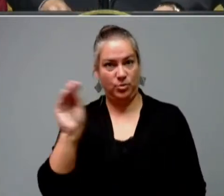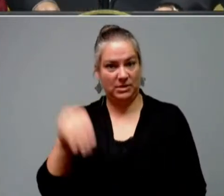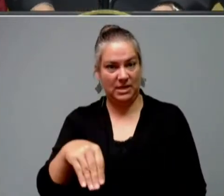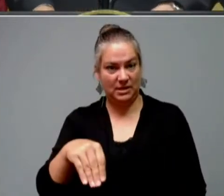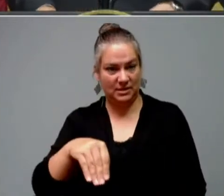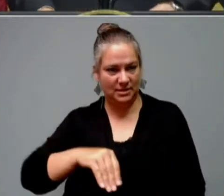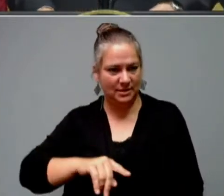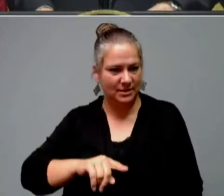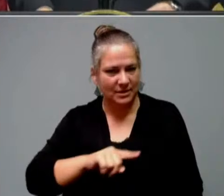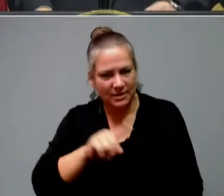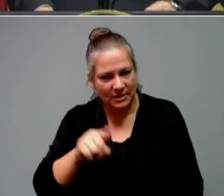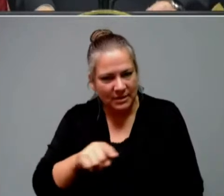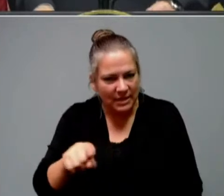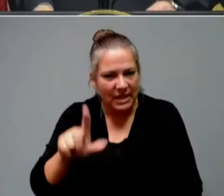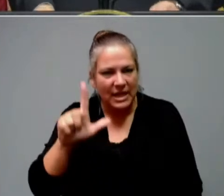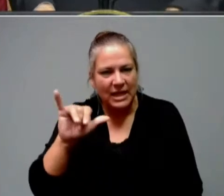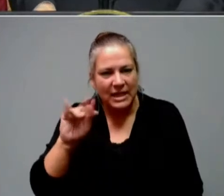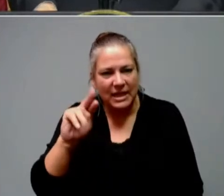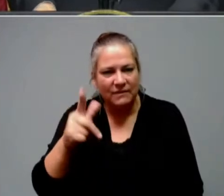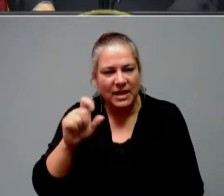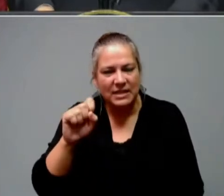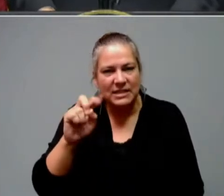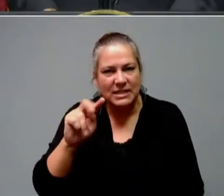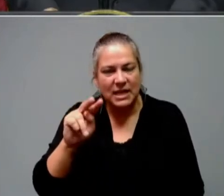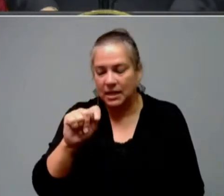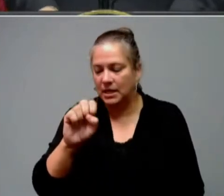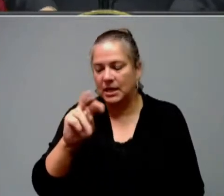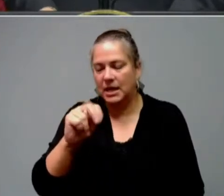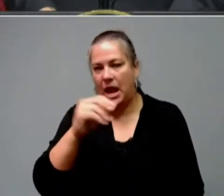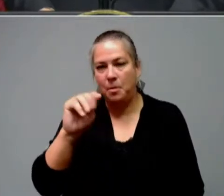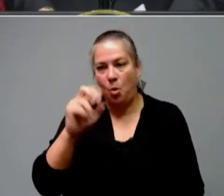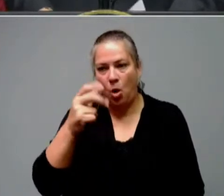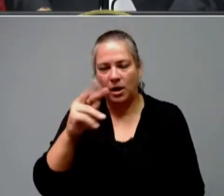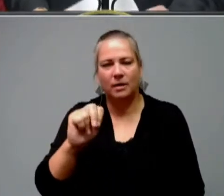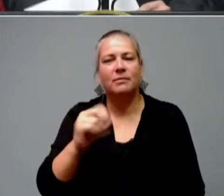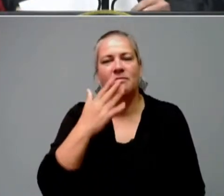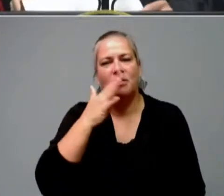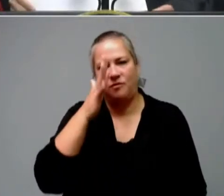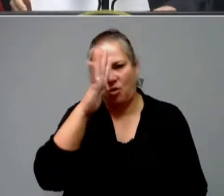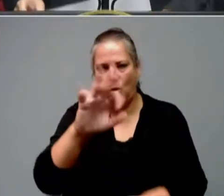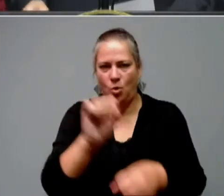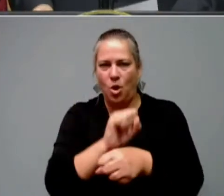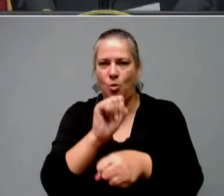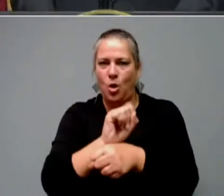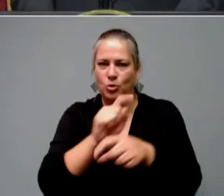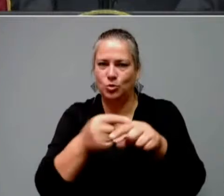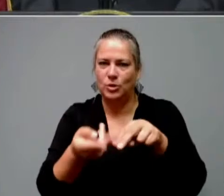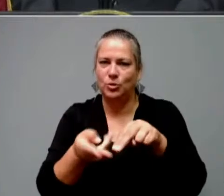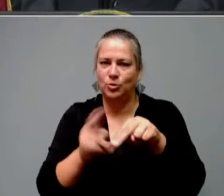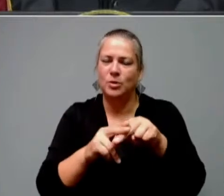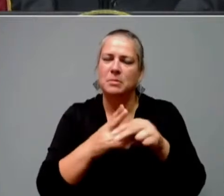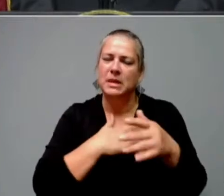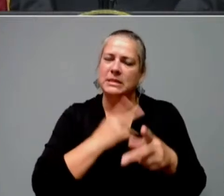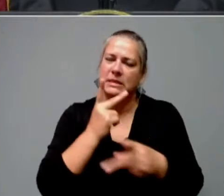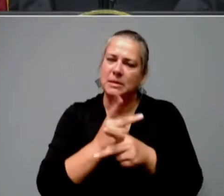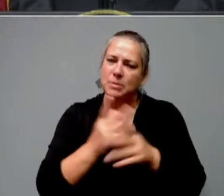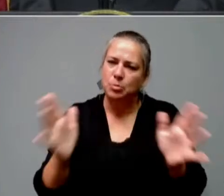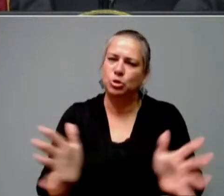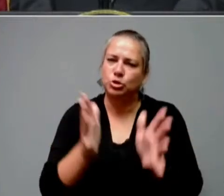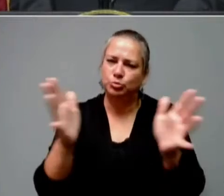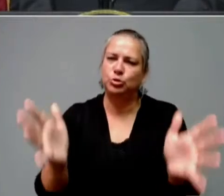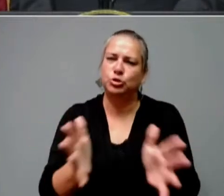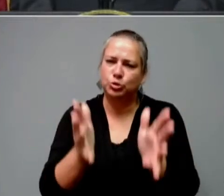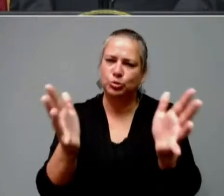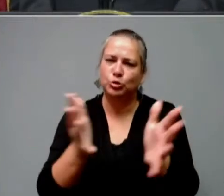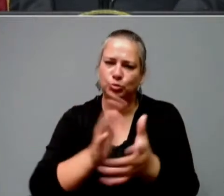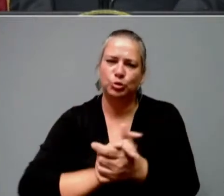but Livingston and Morgan, thank you for your work. Please continue to push. And so in this one, with